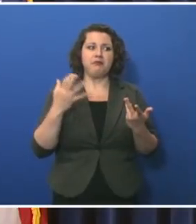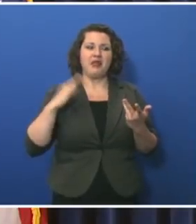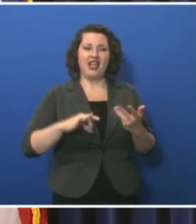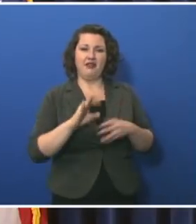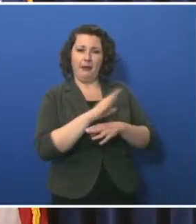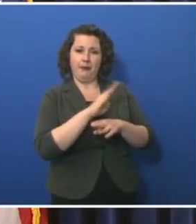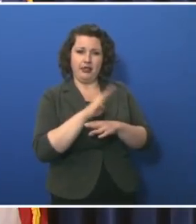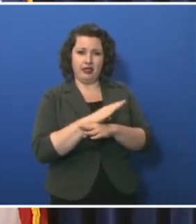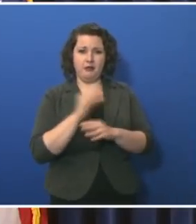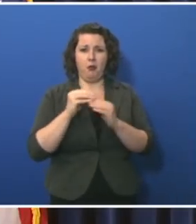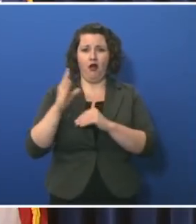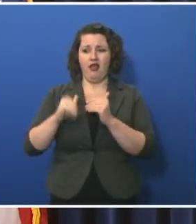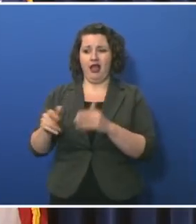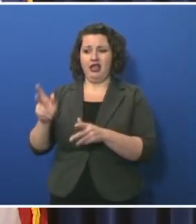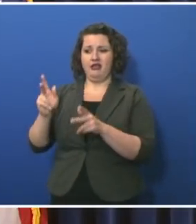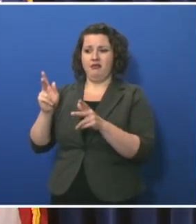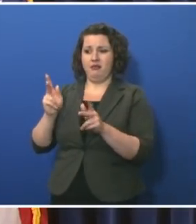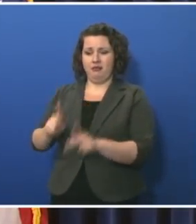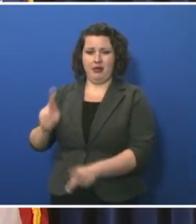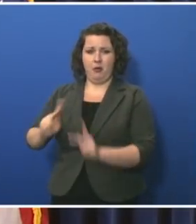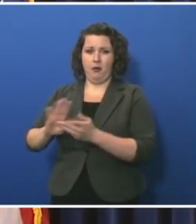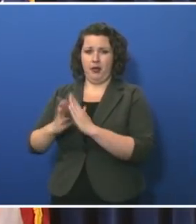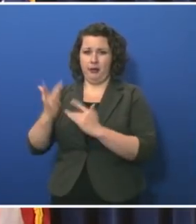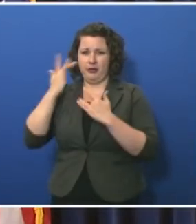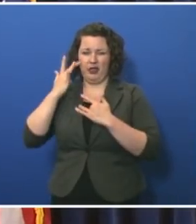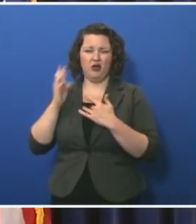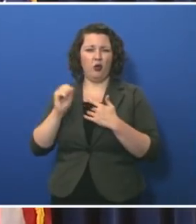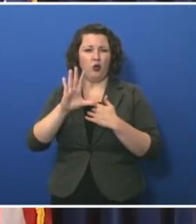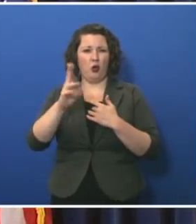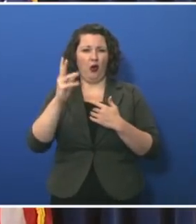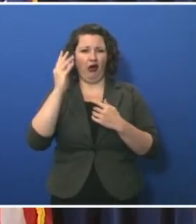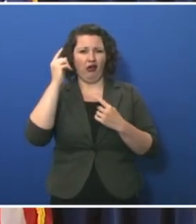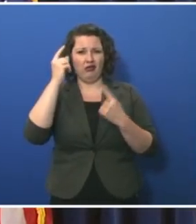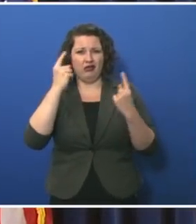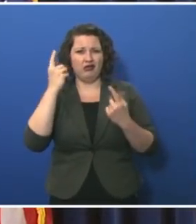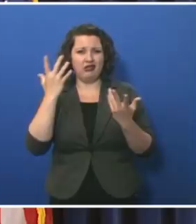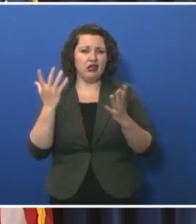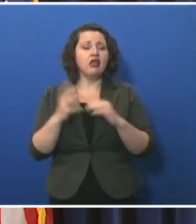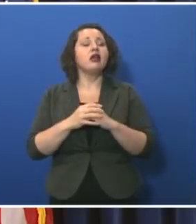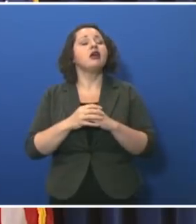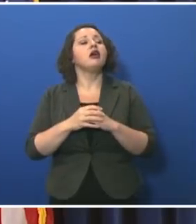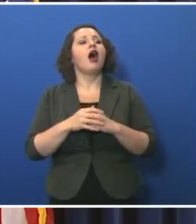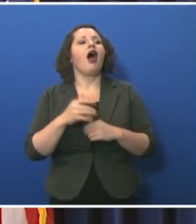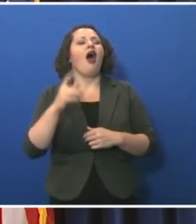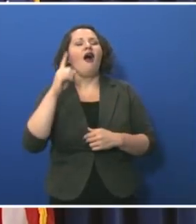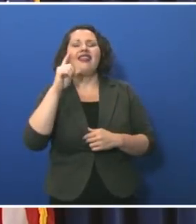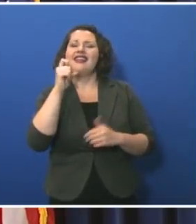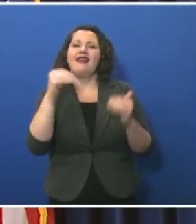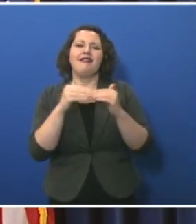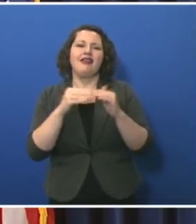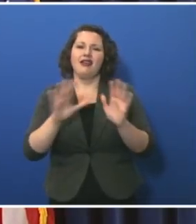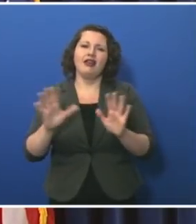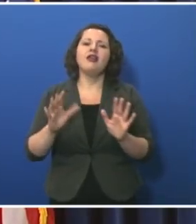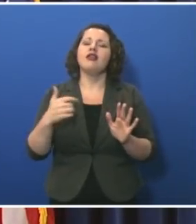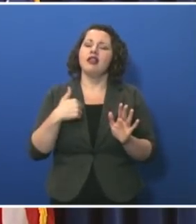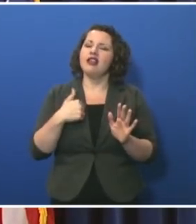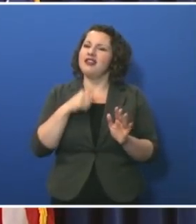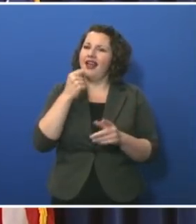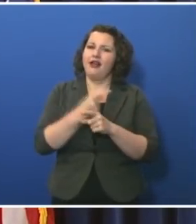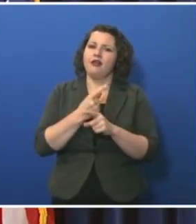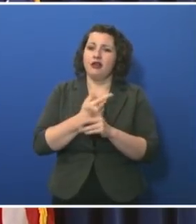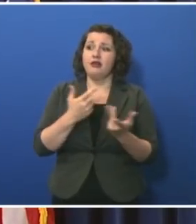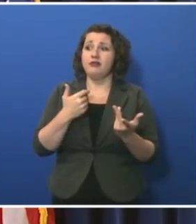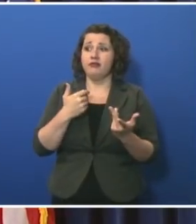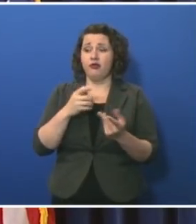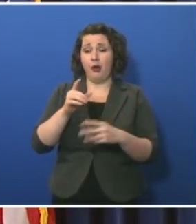may get sick. I guess I'd like to know what your position is on Yeah, that. I think that's an unfair statement. I don't think that that's accurate. What I've experienced